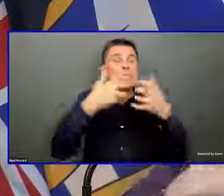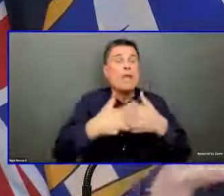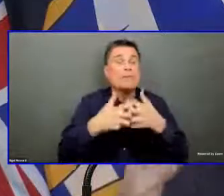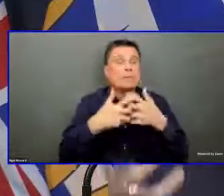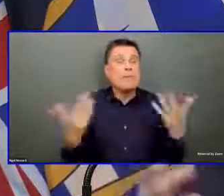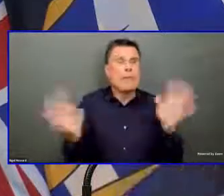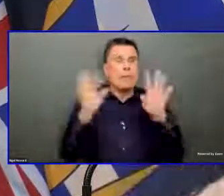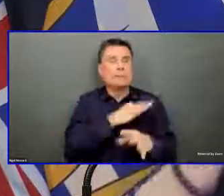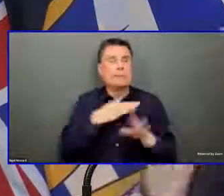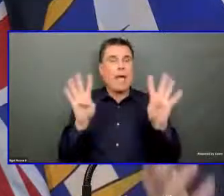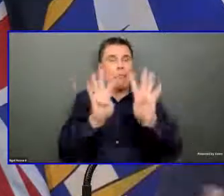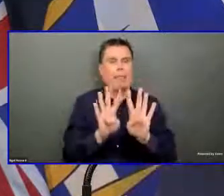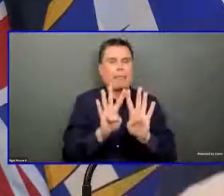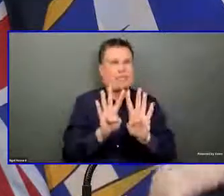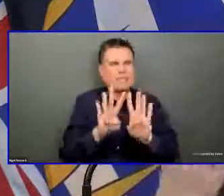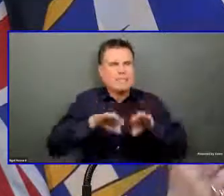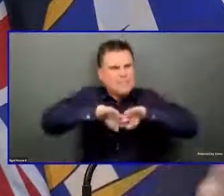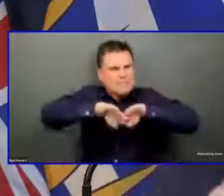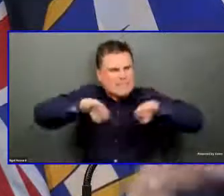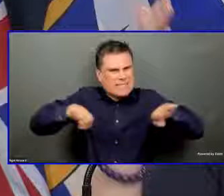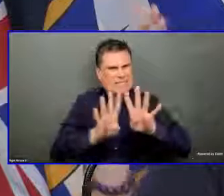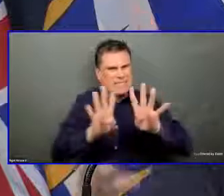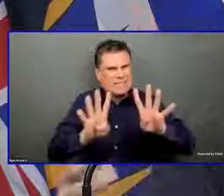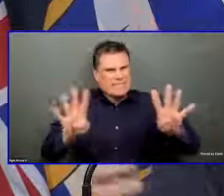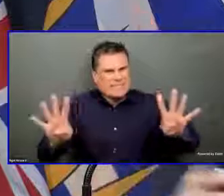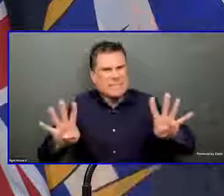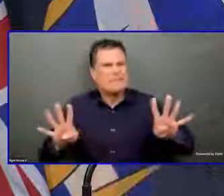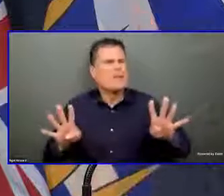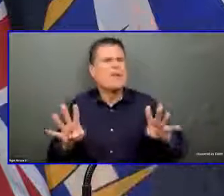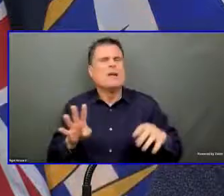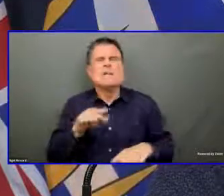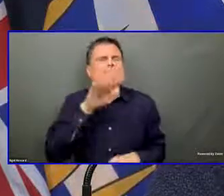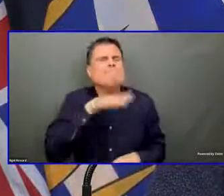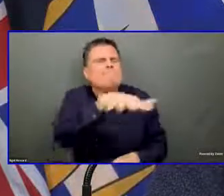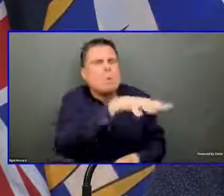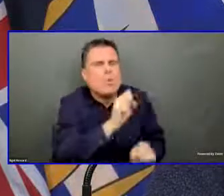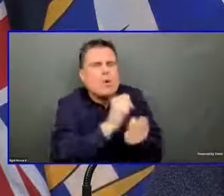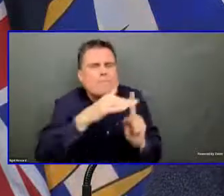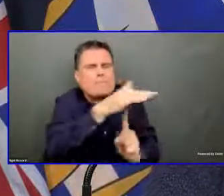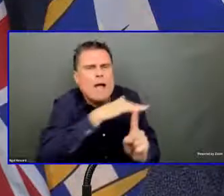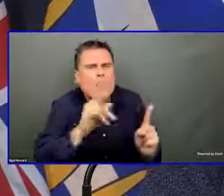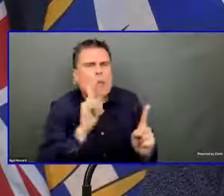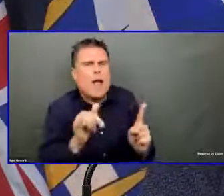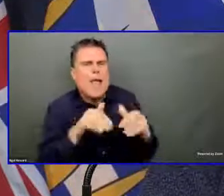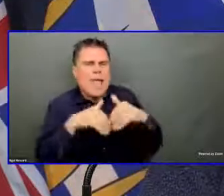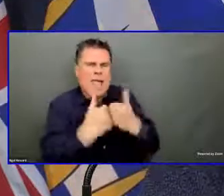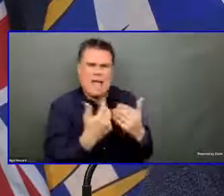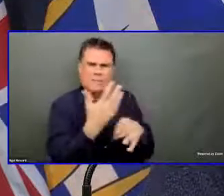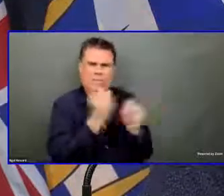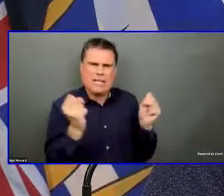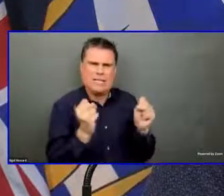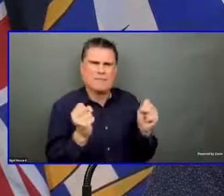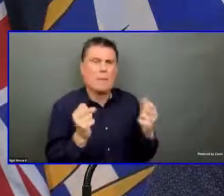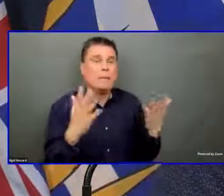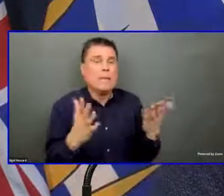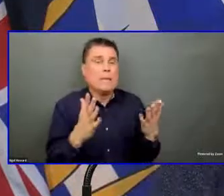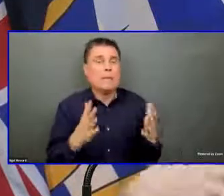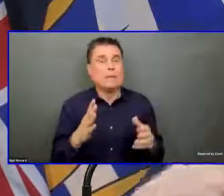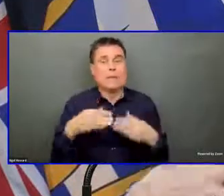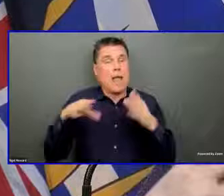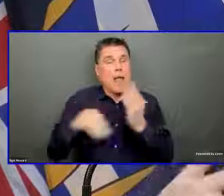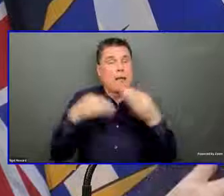get messed up with the types of activities you're doing, where barriers are not easy, and also where people may not have